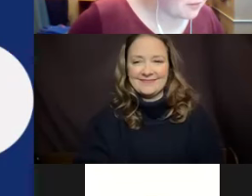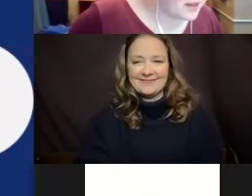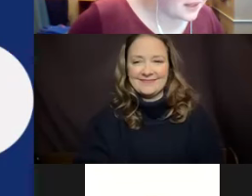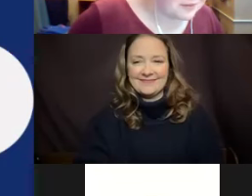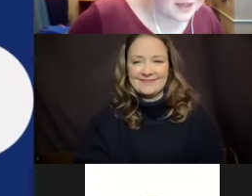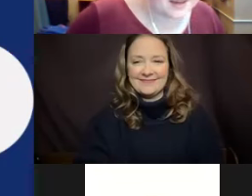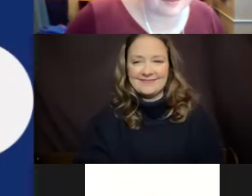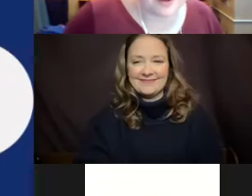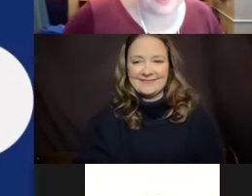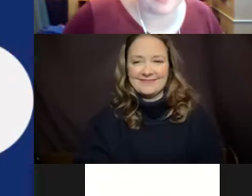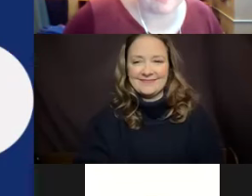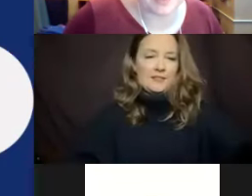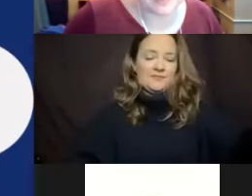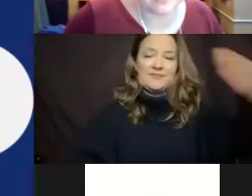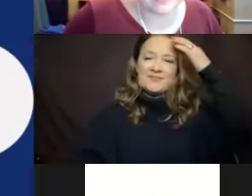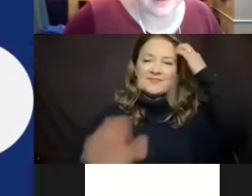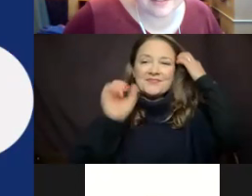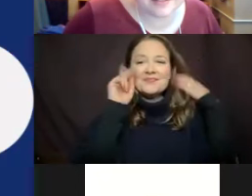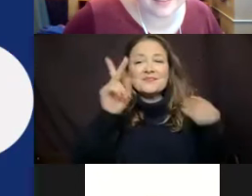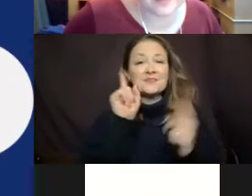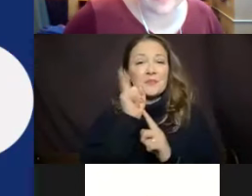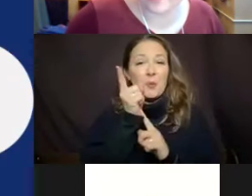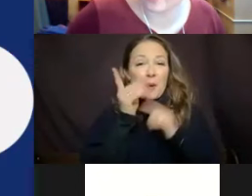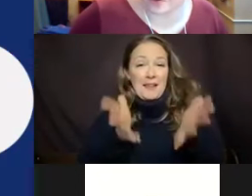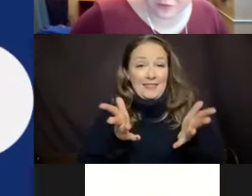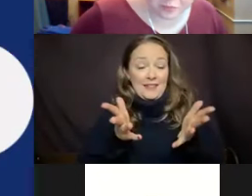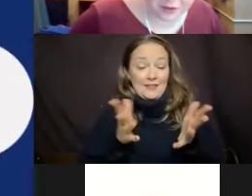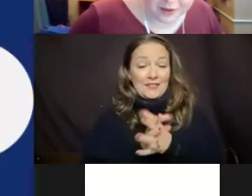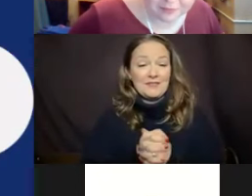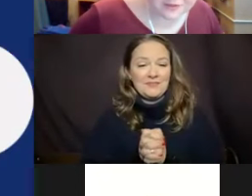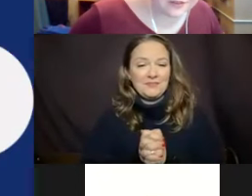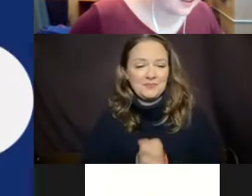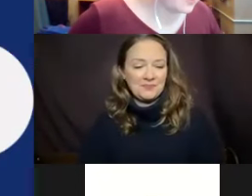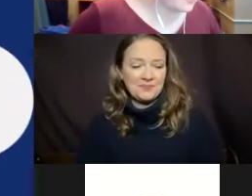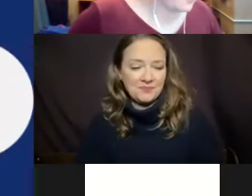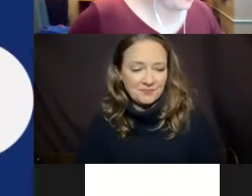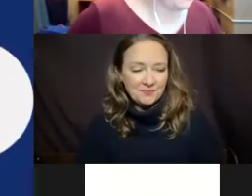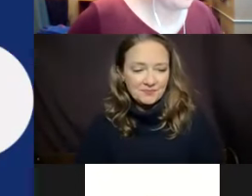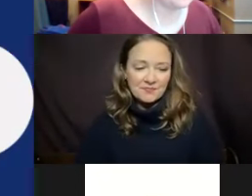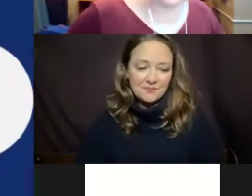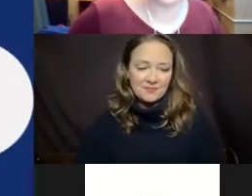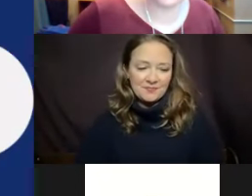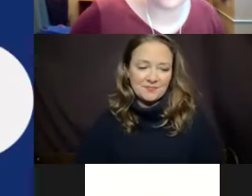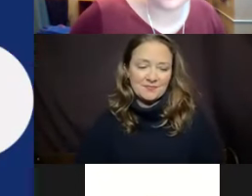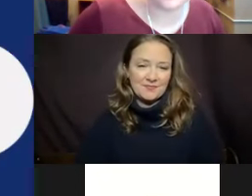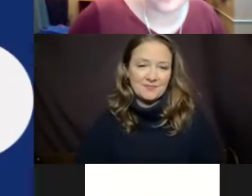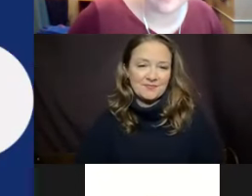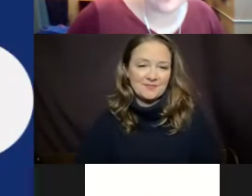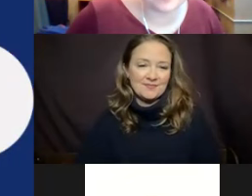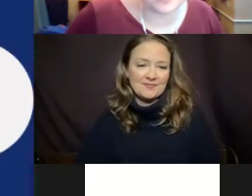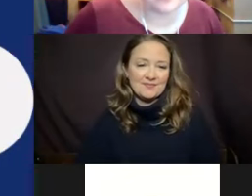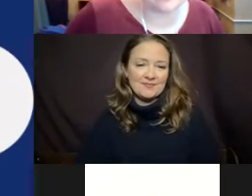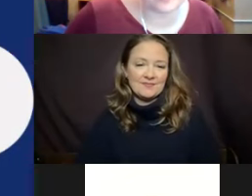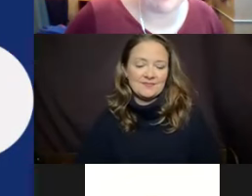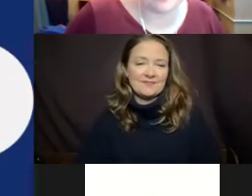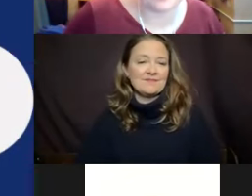Okay, everybody, we have about a minute left in this first prompt. Um, Take this